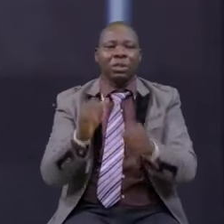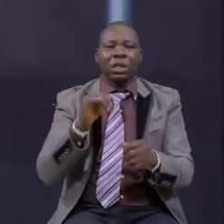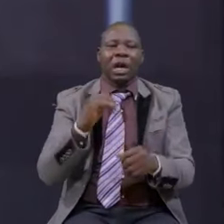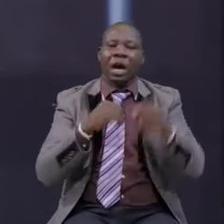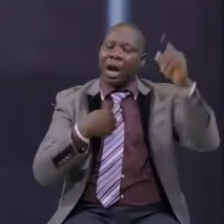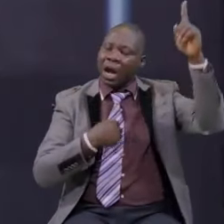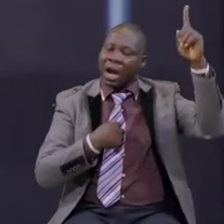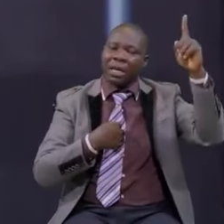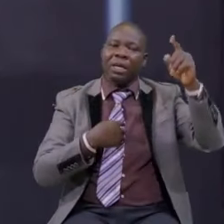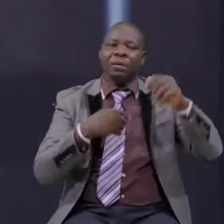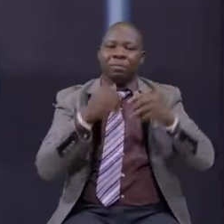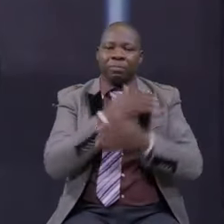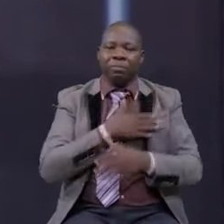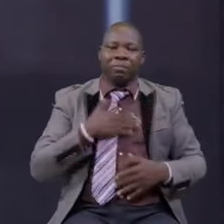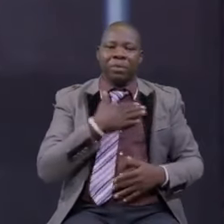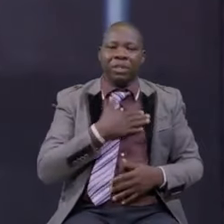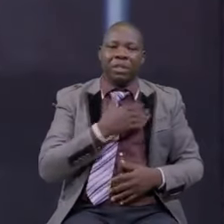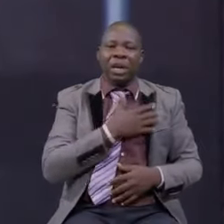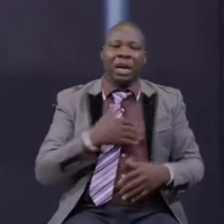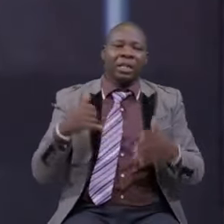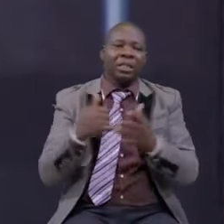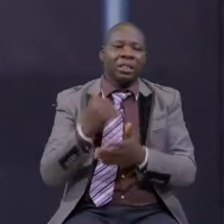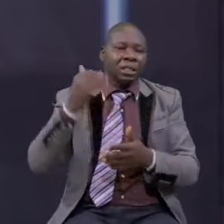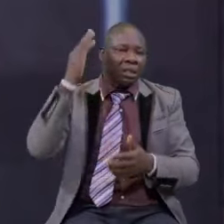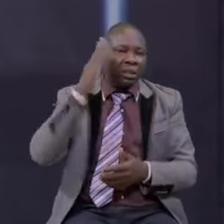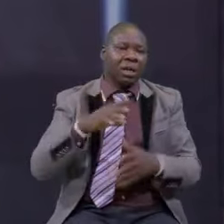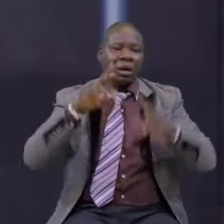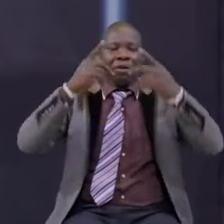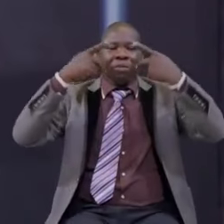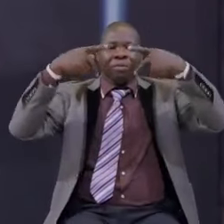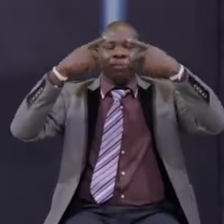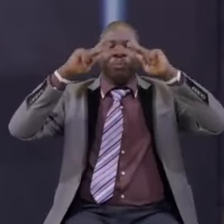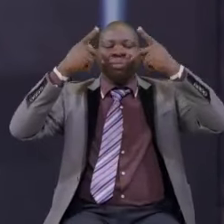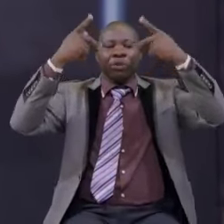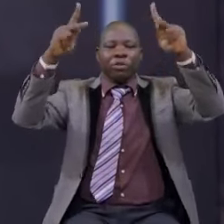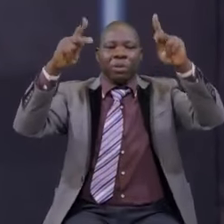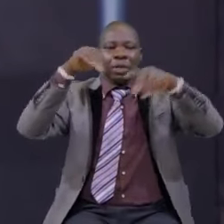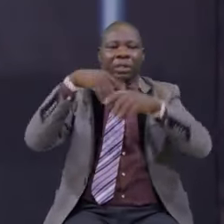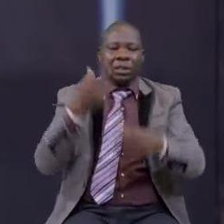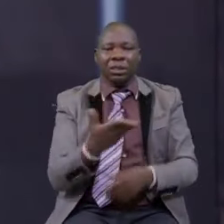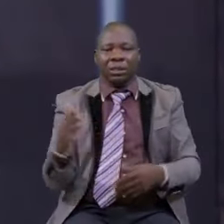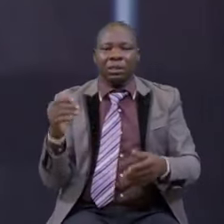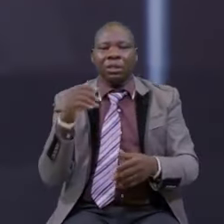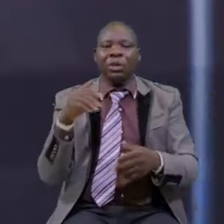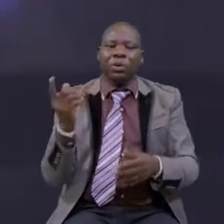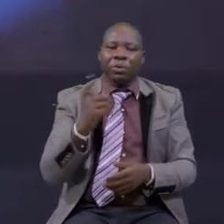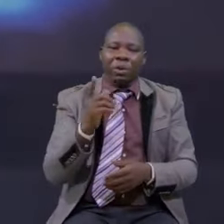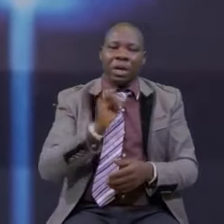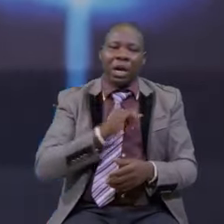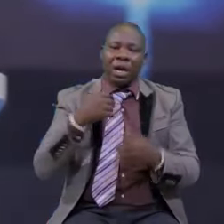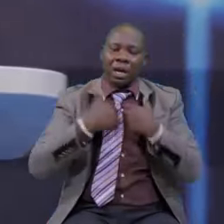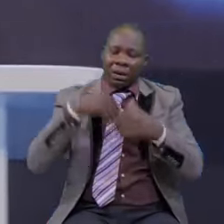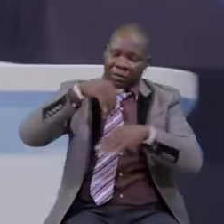That which I please, and it shall prosper in the thing in the which I